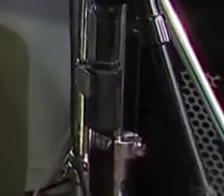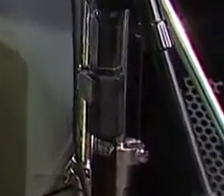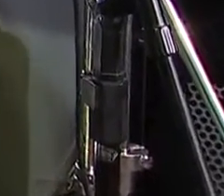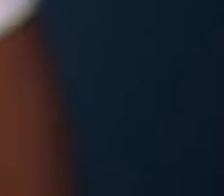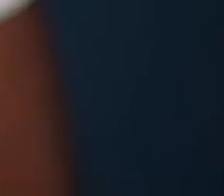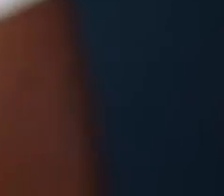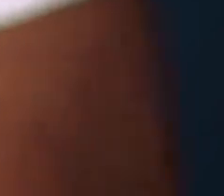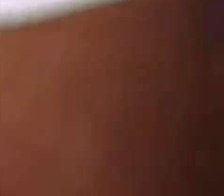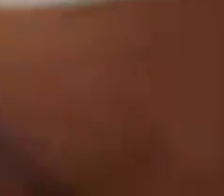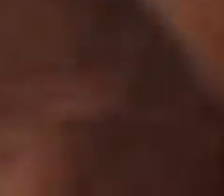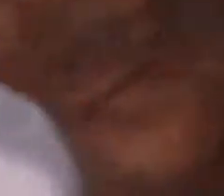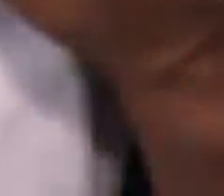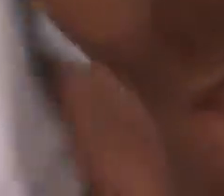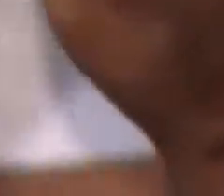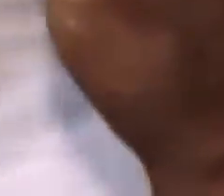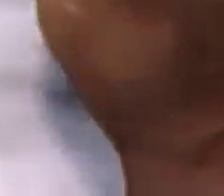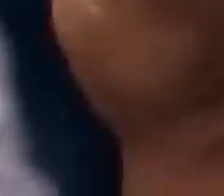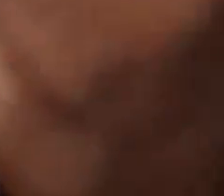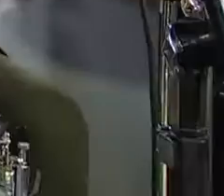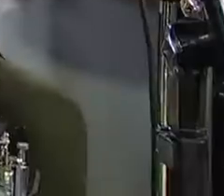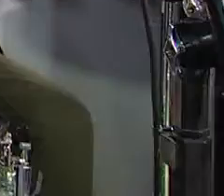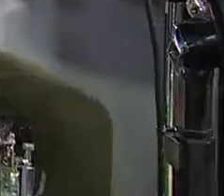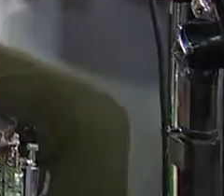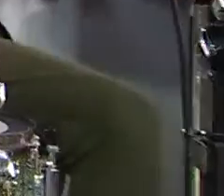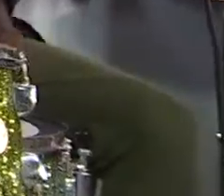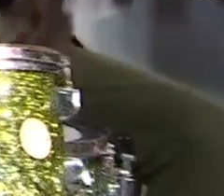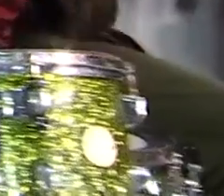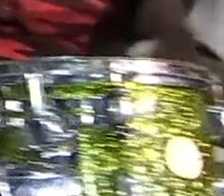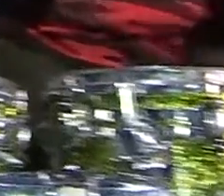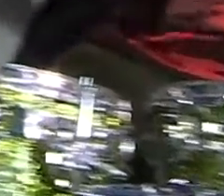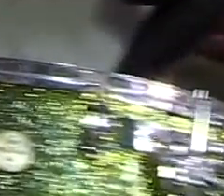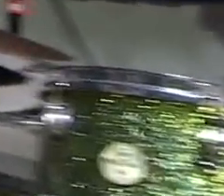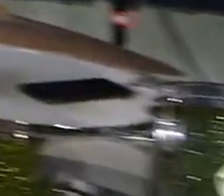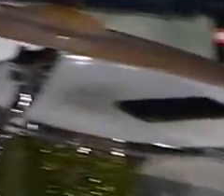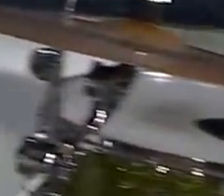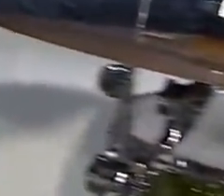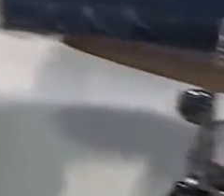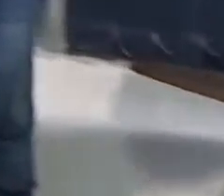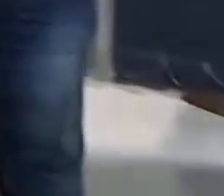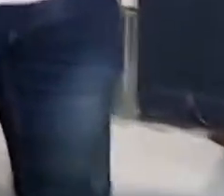know you never meant to be a weekend lover.